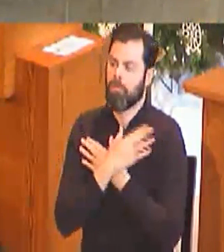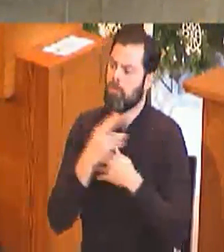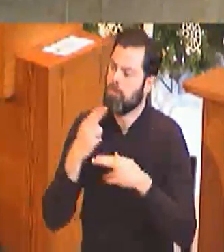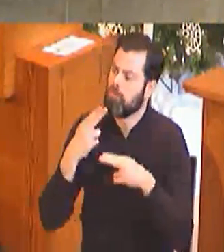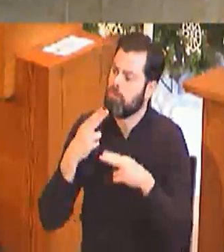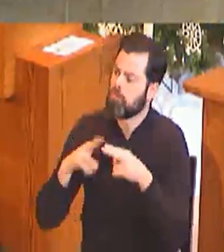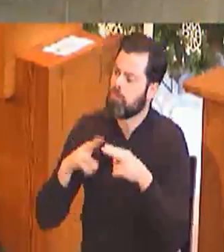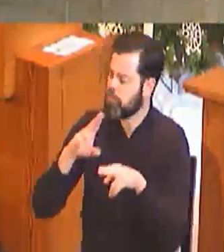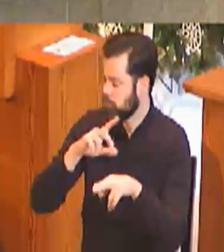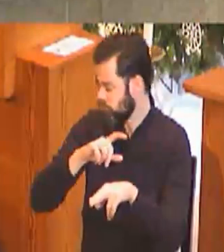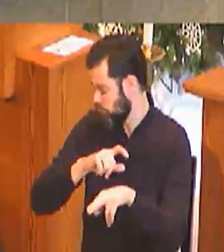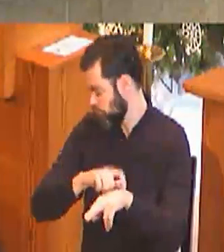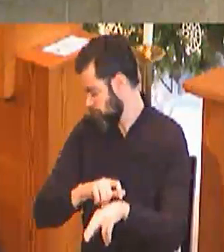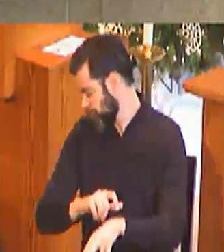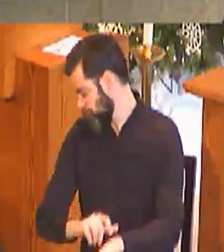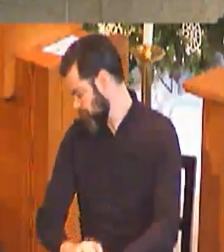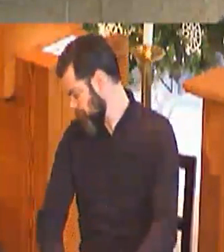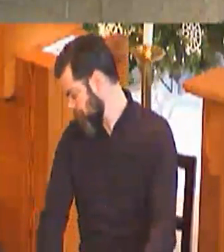while.